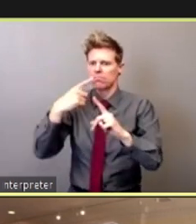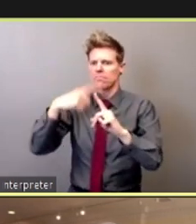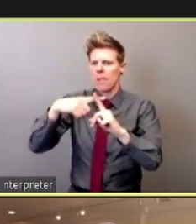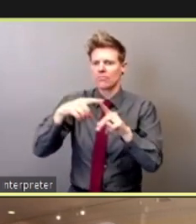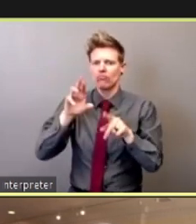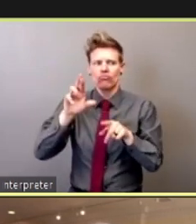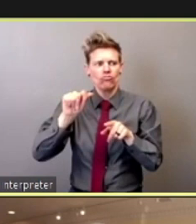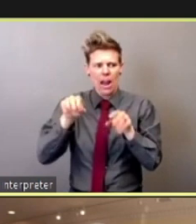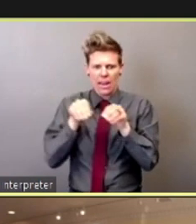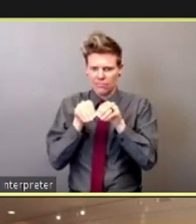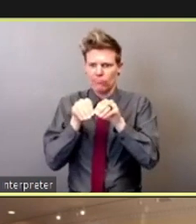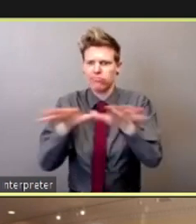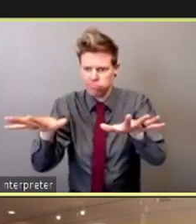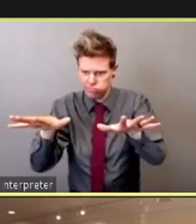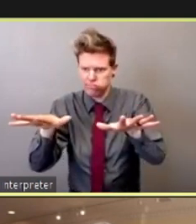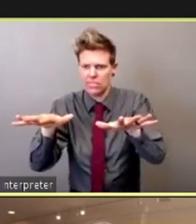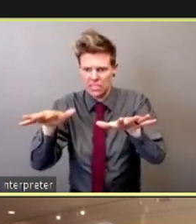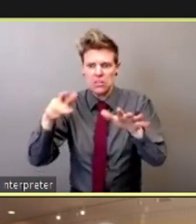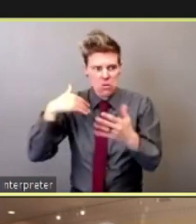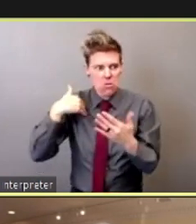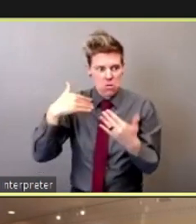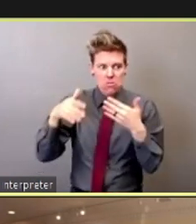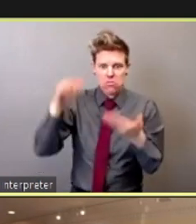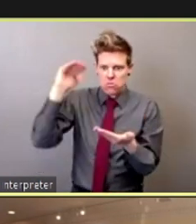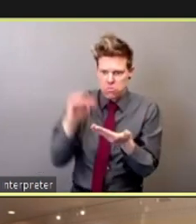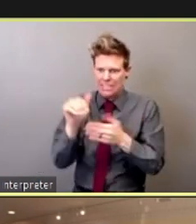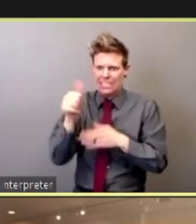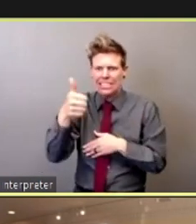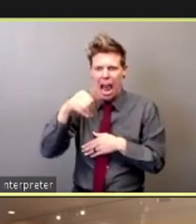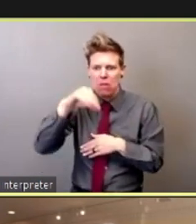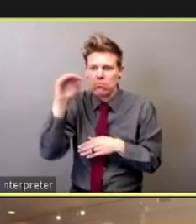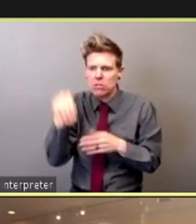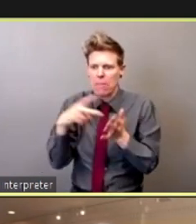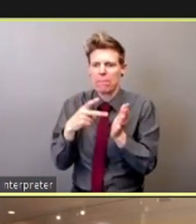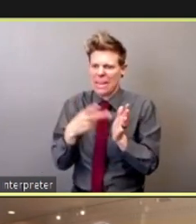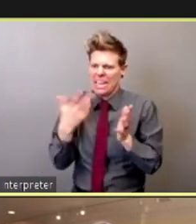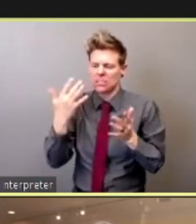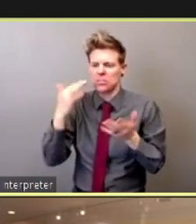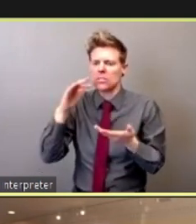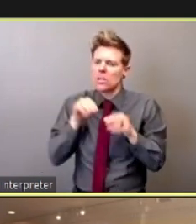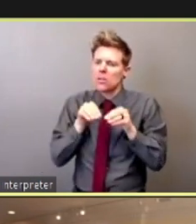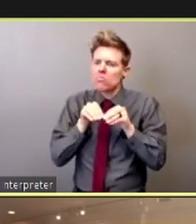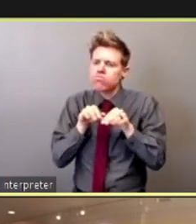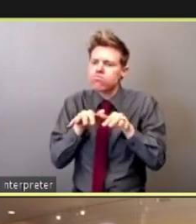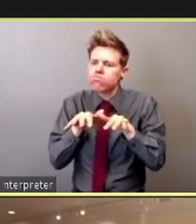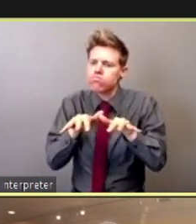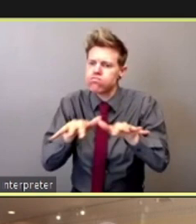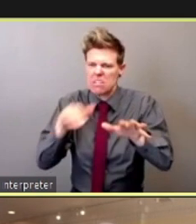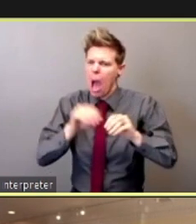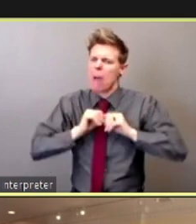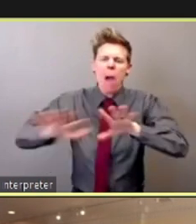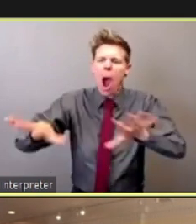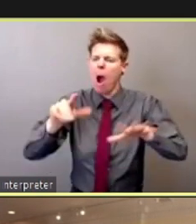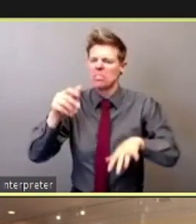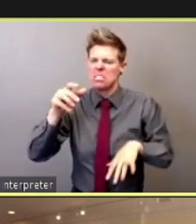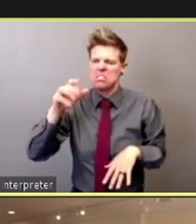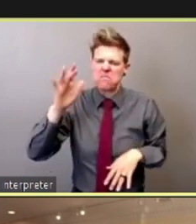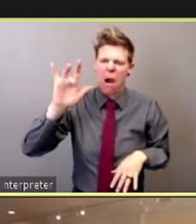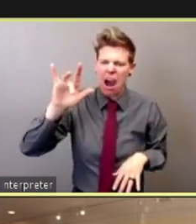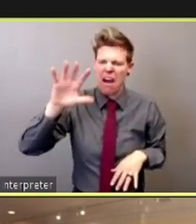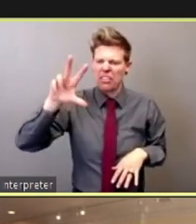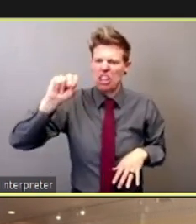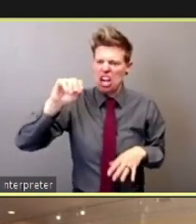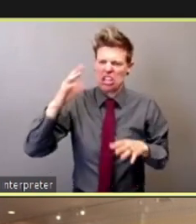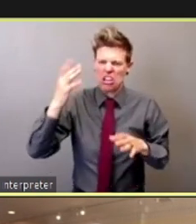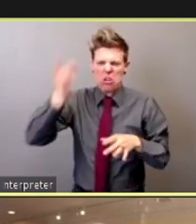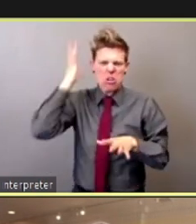now have positivity rates below 10. This is a considerable factor in